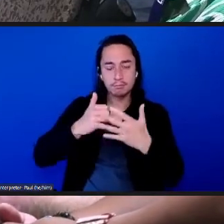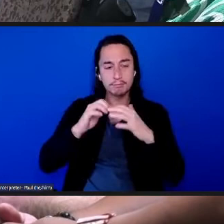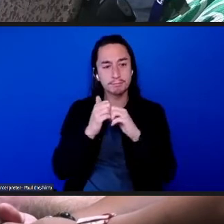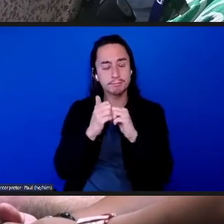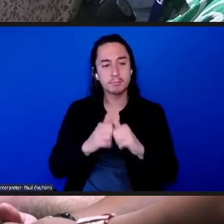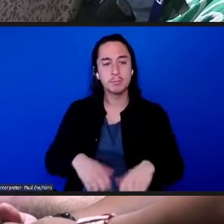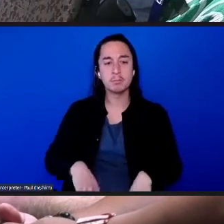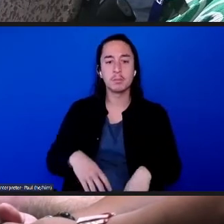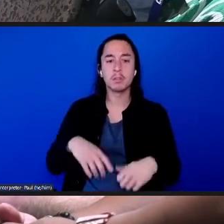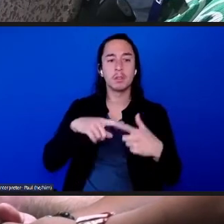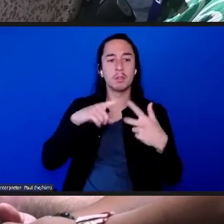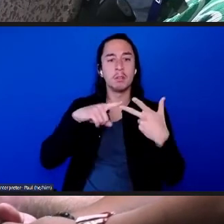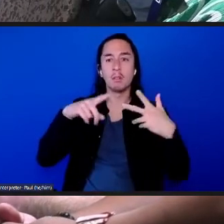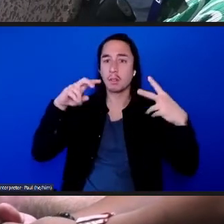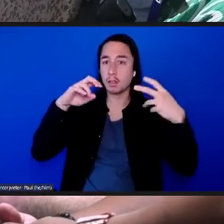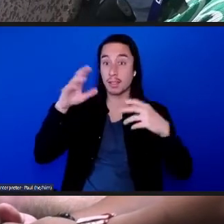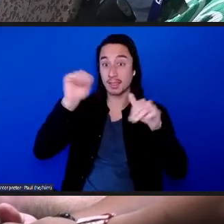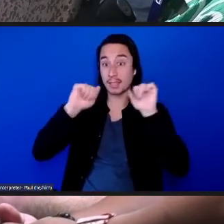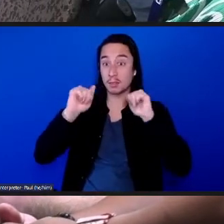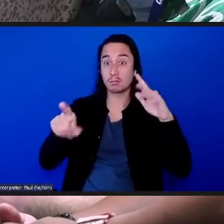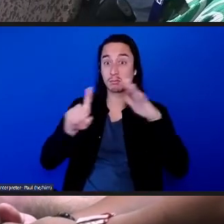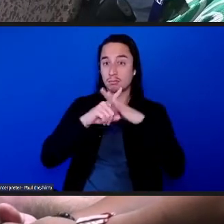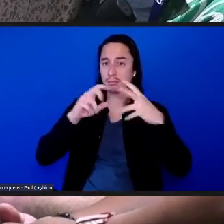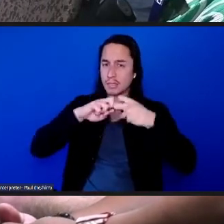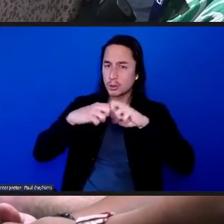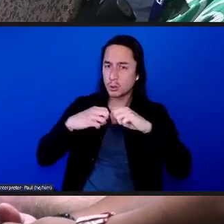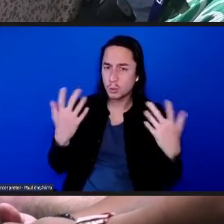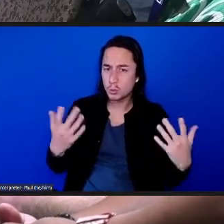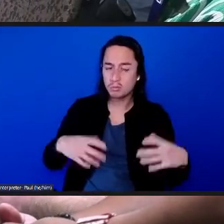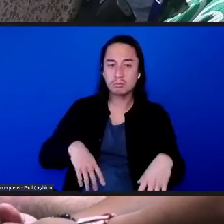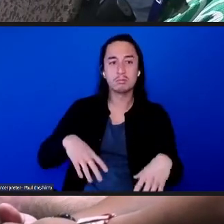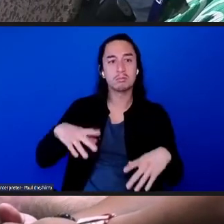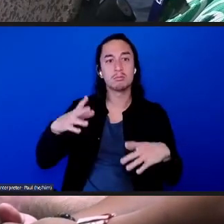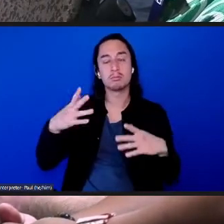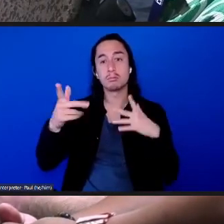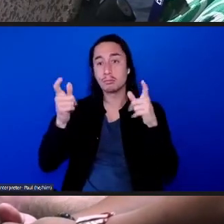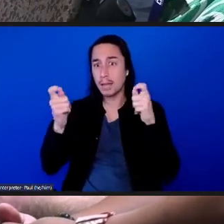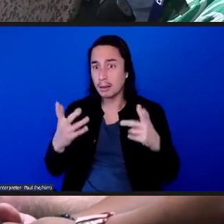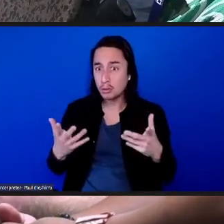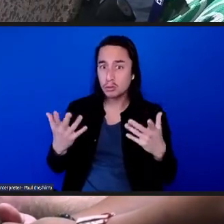issues, you know, theaters come up with, lettering managers,